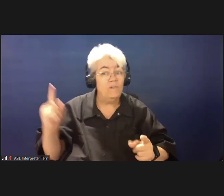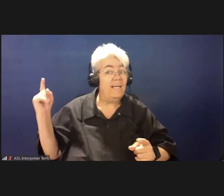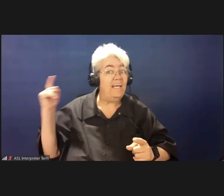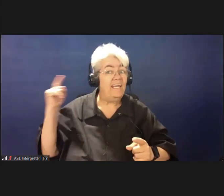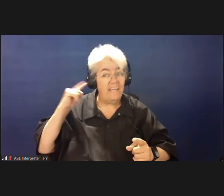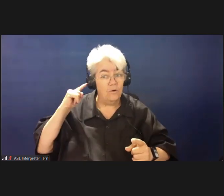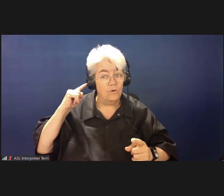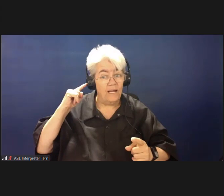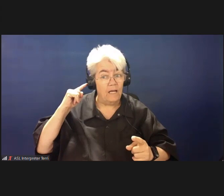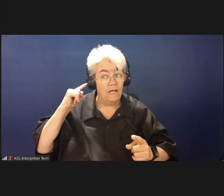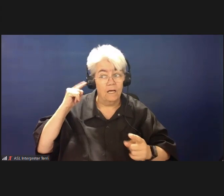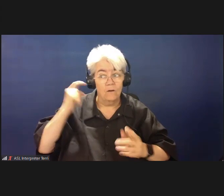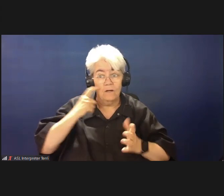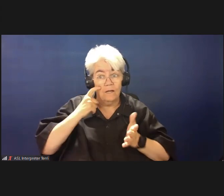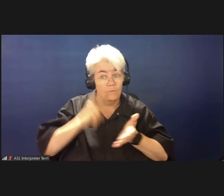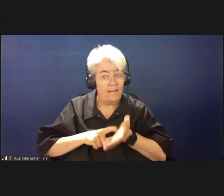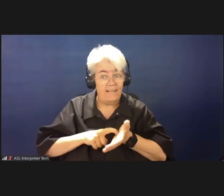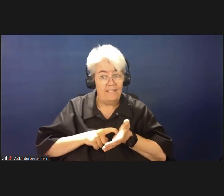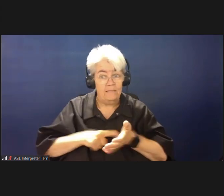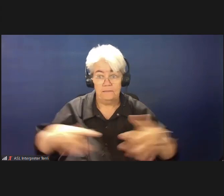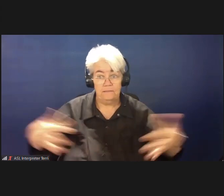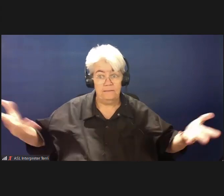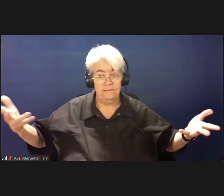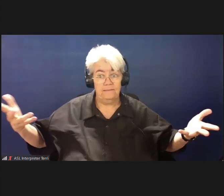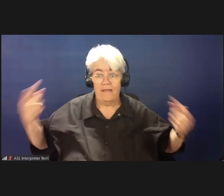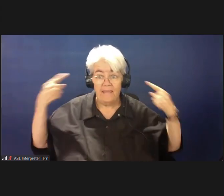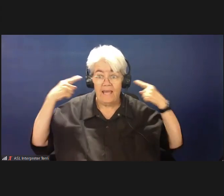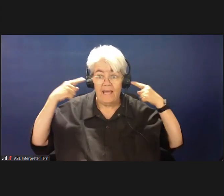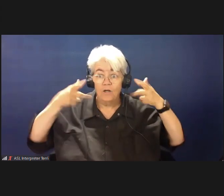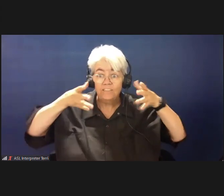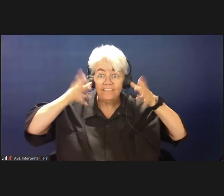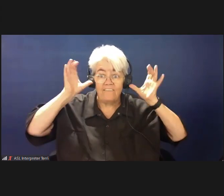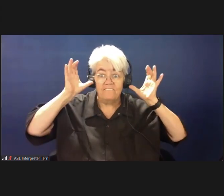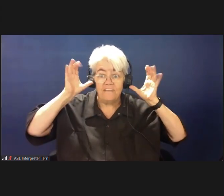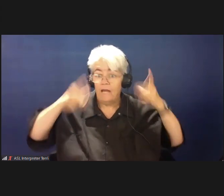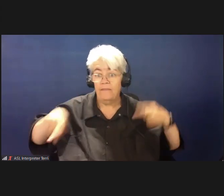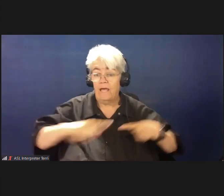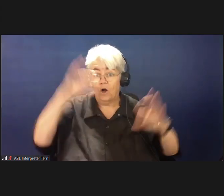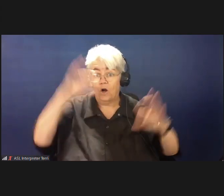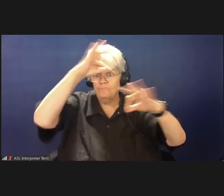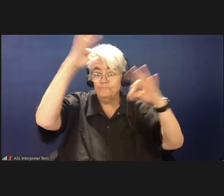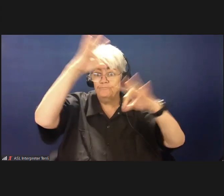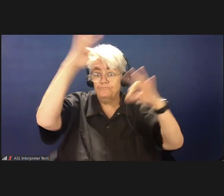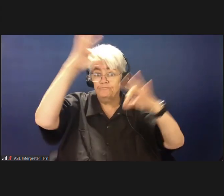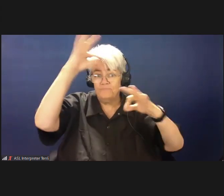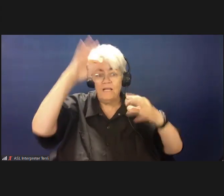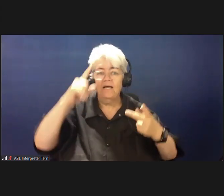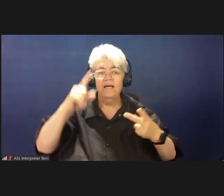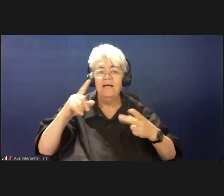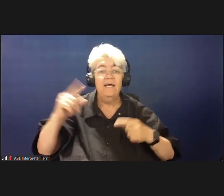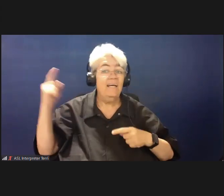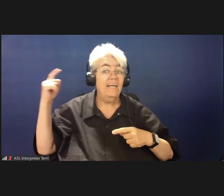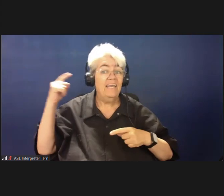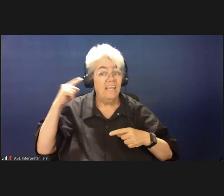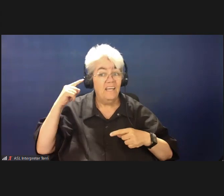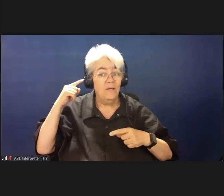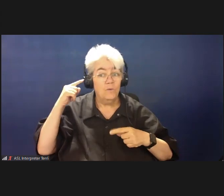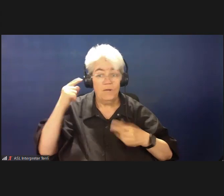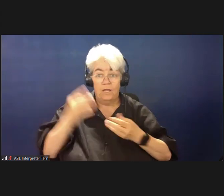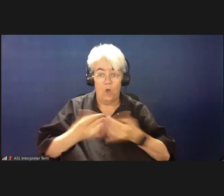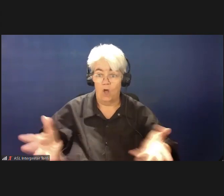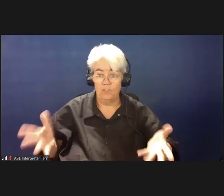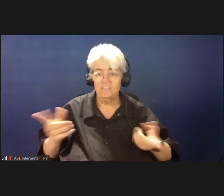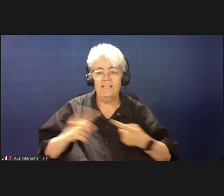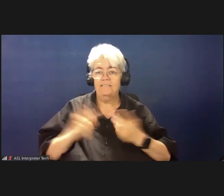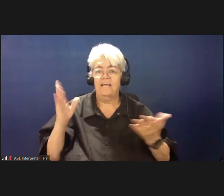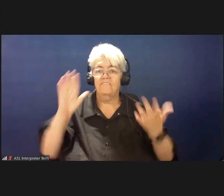needs being known. Hearing loss is often thought of as the invisible condition. So the